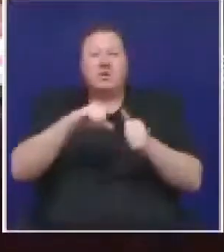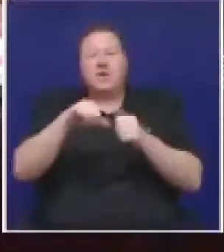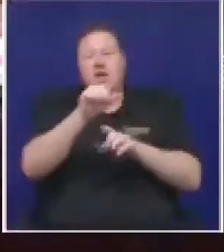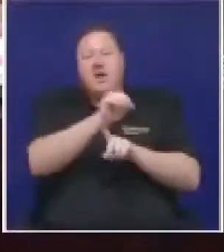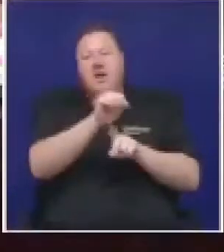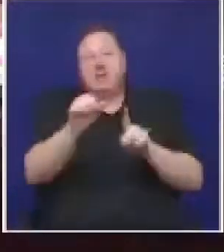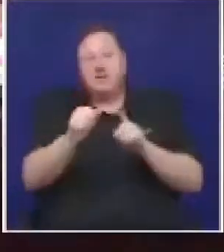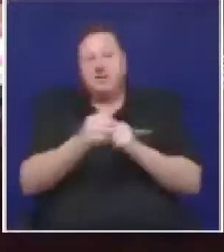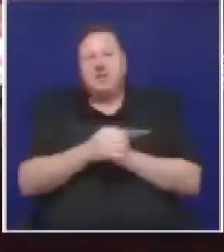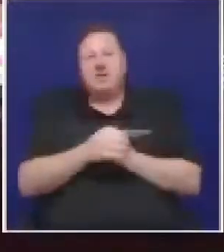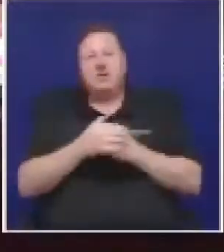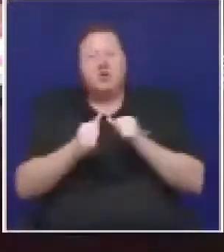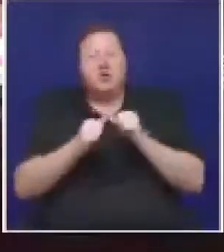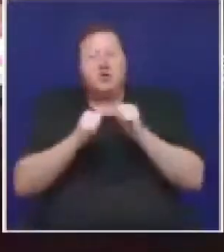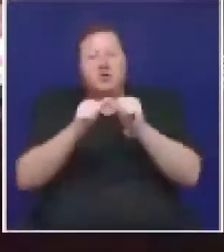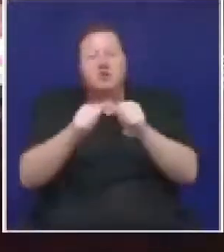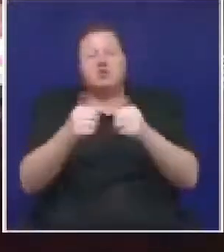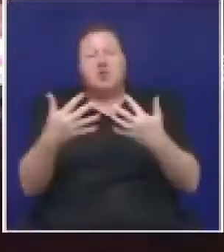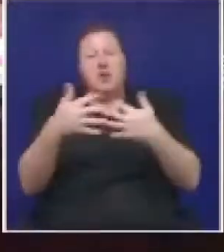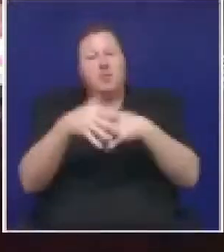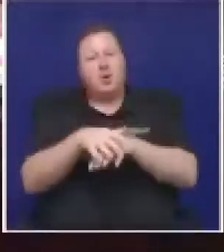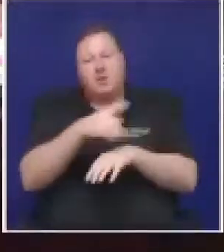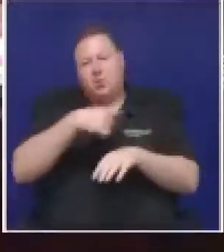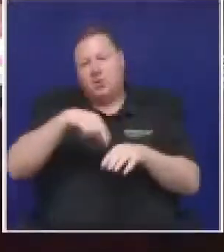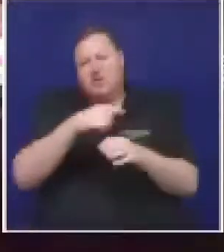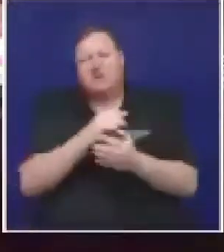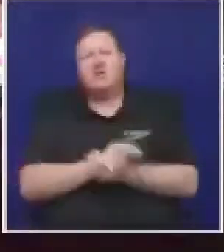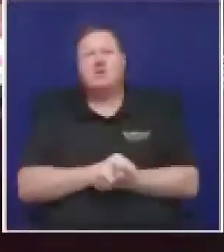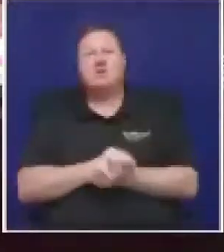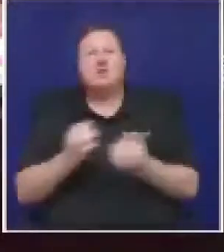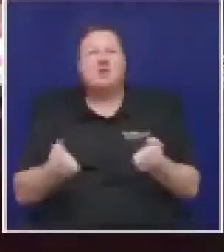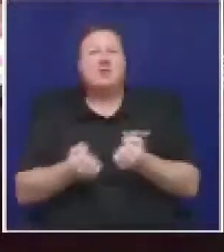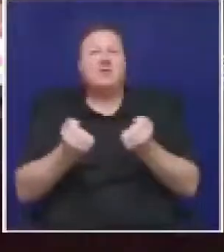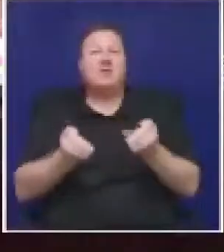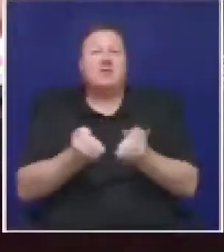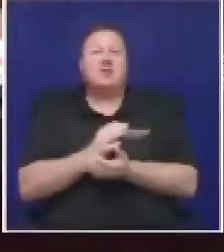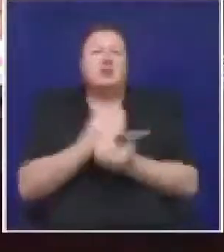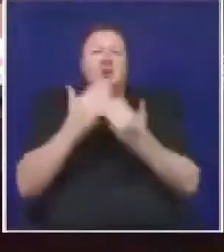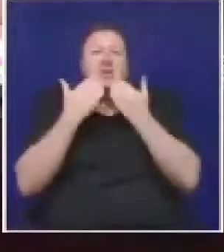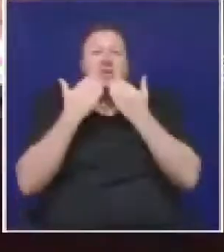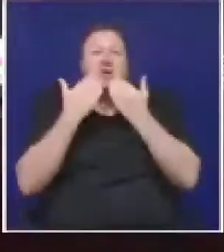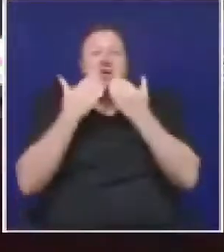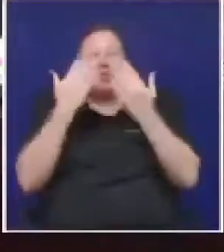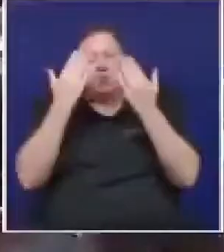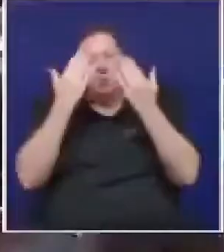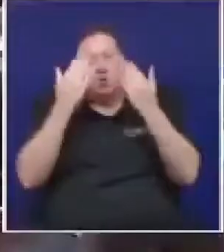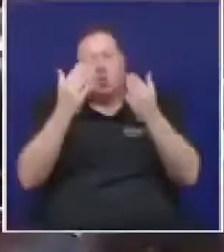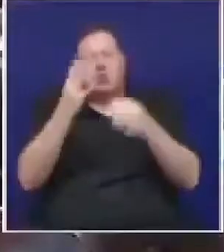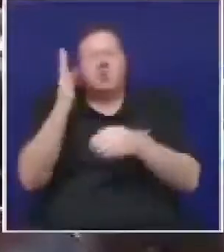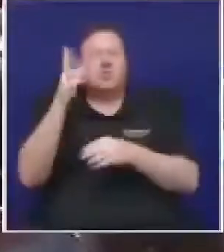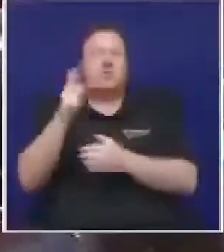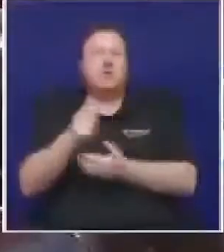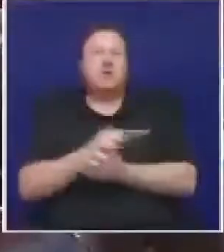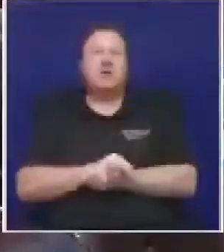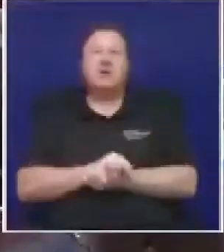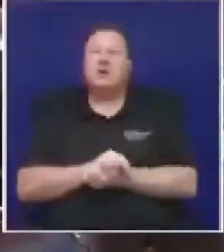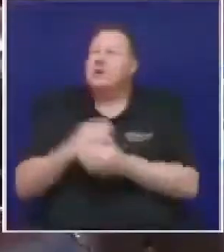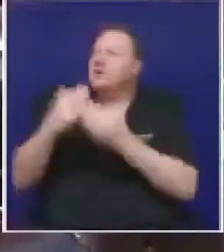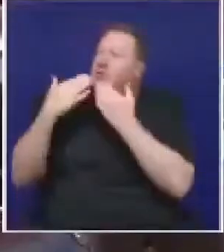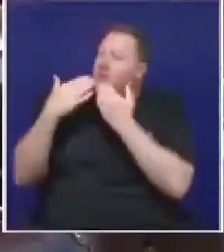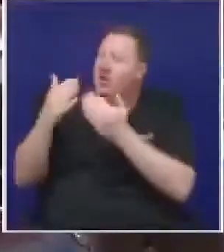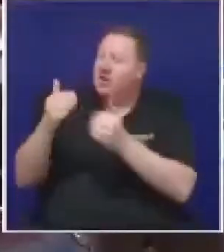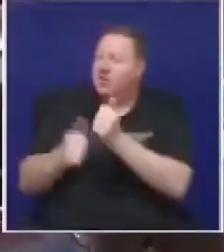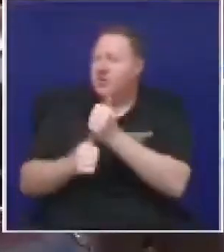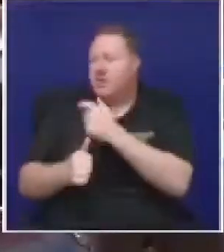continue to collaborate with us on these efforts. I thank you, Honorable Speaker. Thank you, Deputy